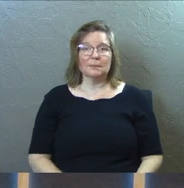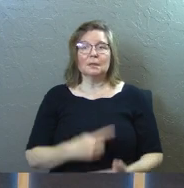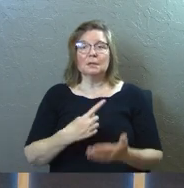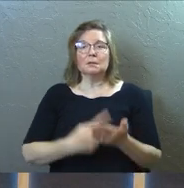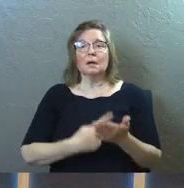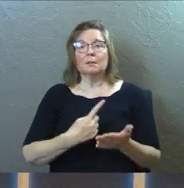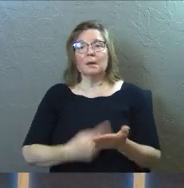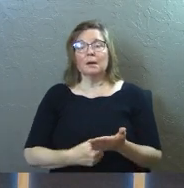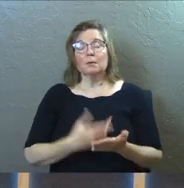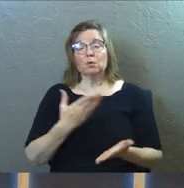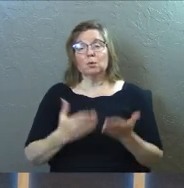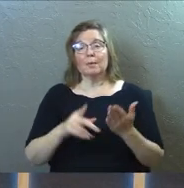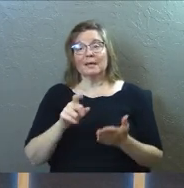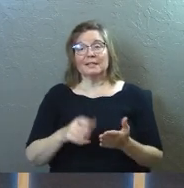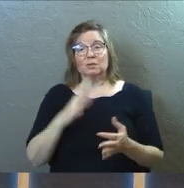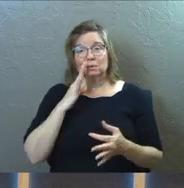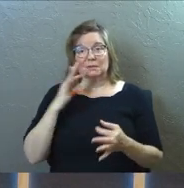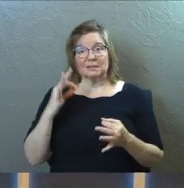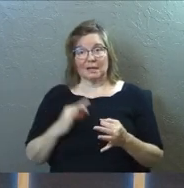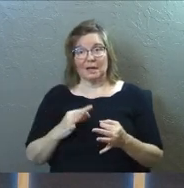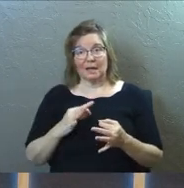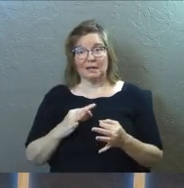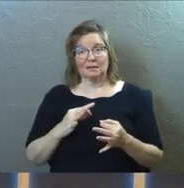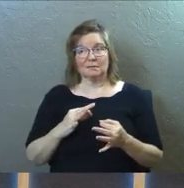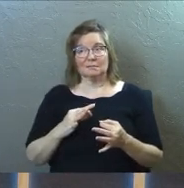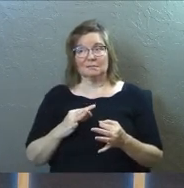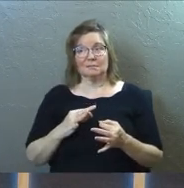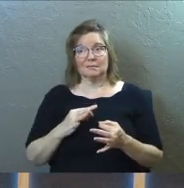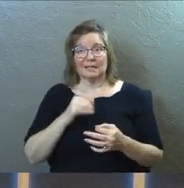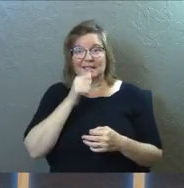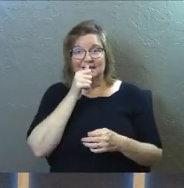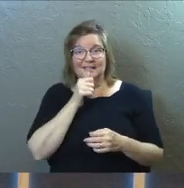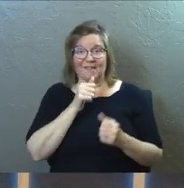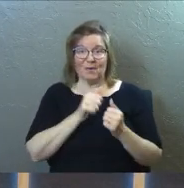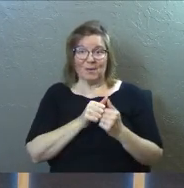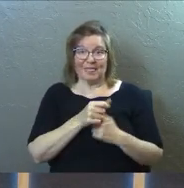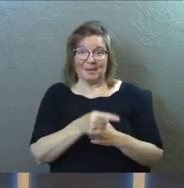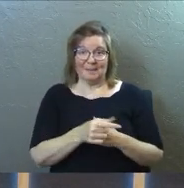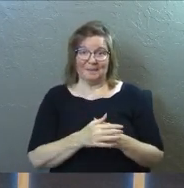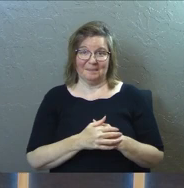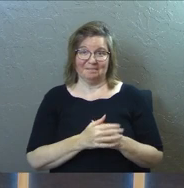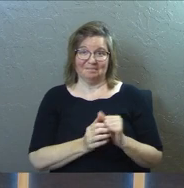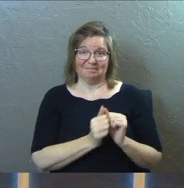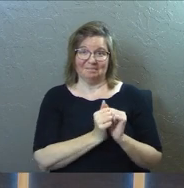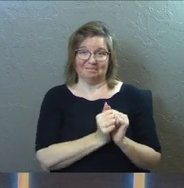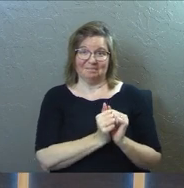Yes. Sometimes you might need to decide to go and suffer with them.